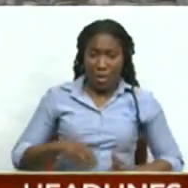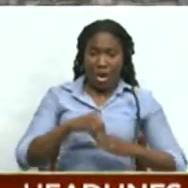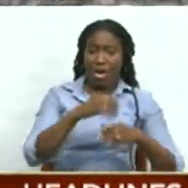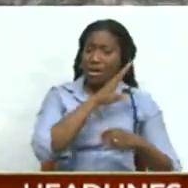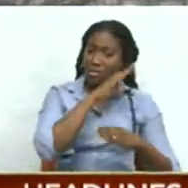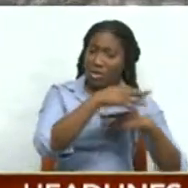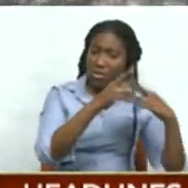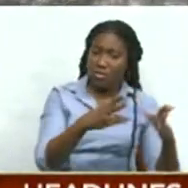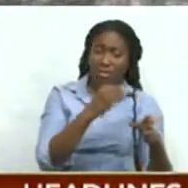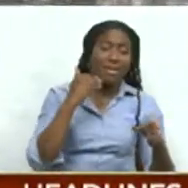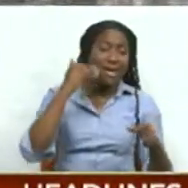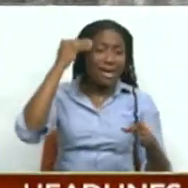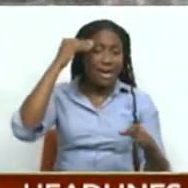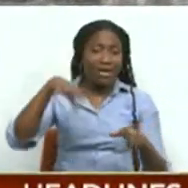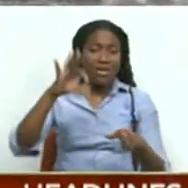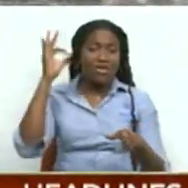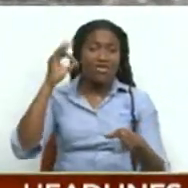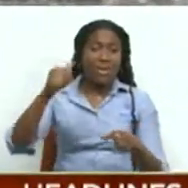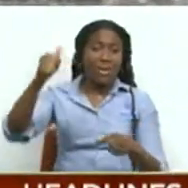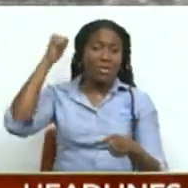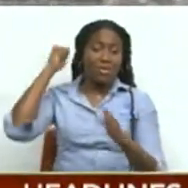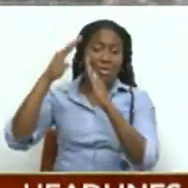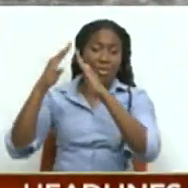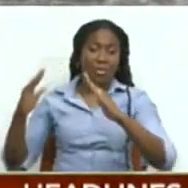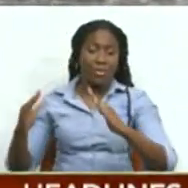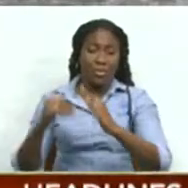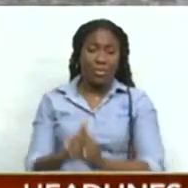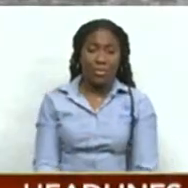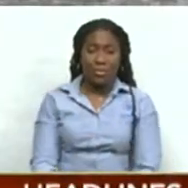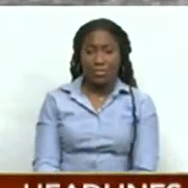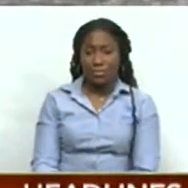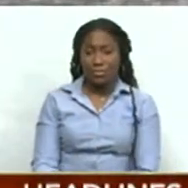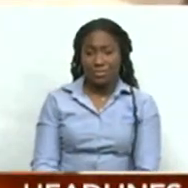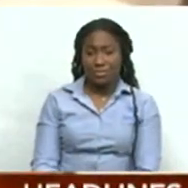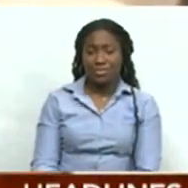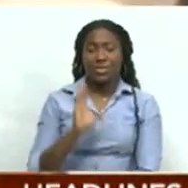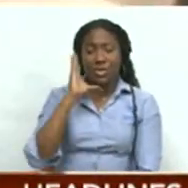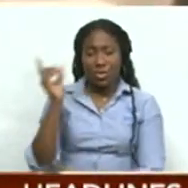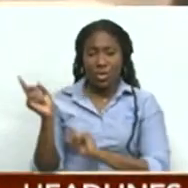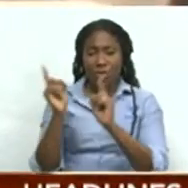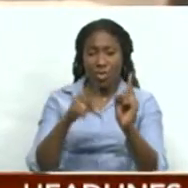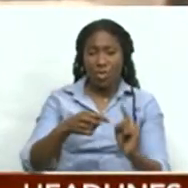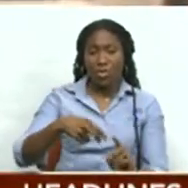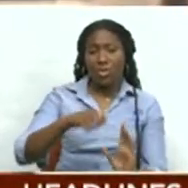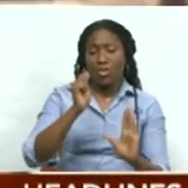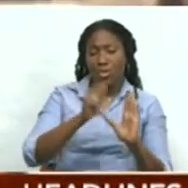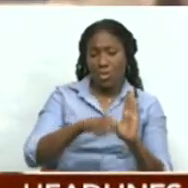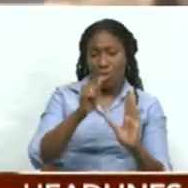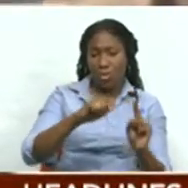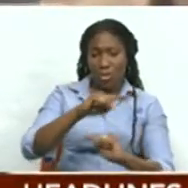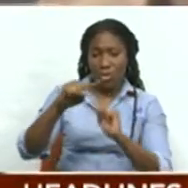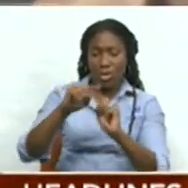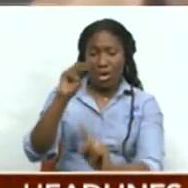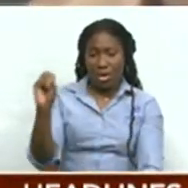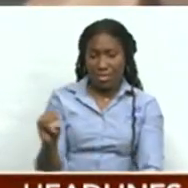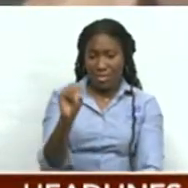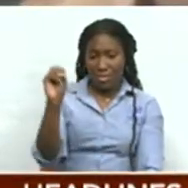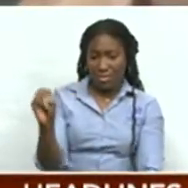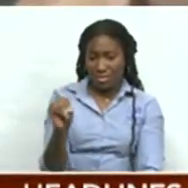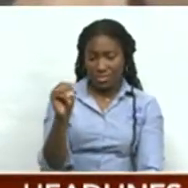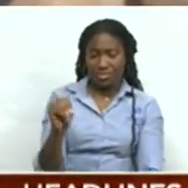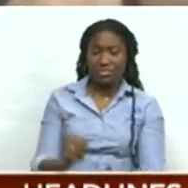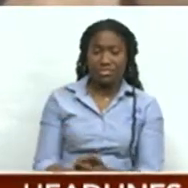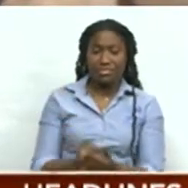while her head was found in a barrel to the back of the house. Kontant will appear before a high court master on Monday. Amara's tragic